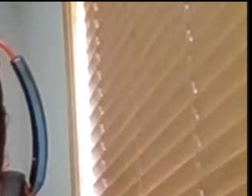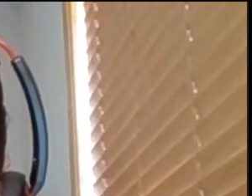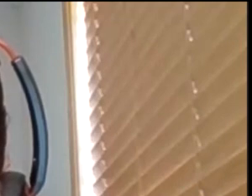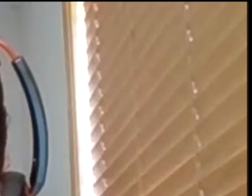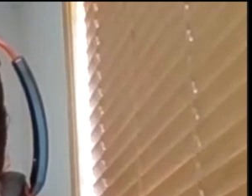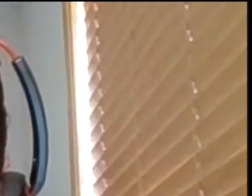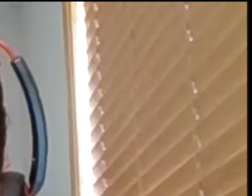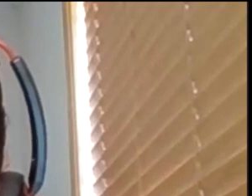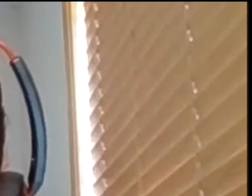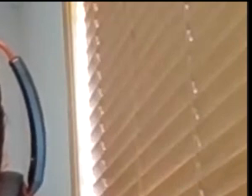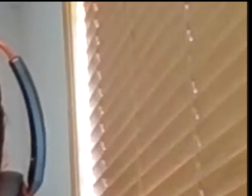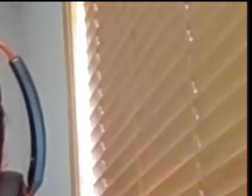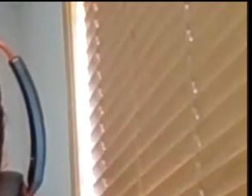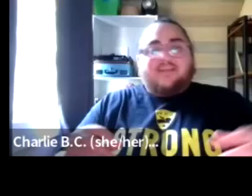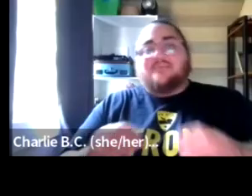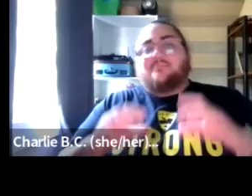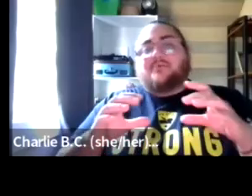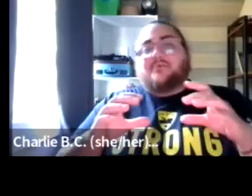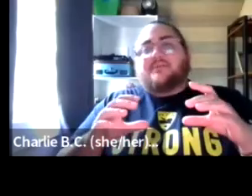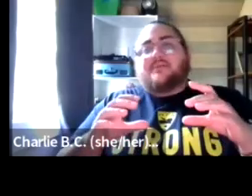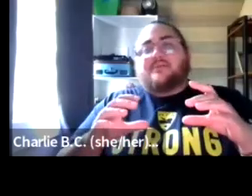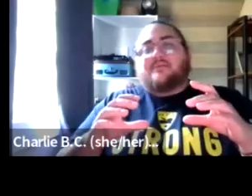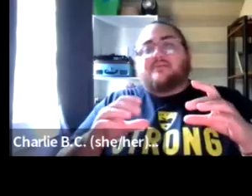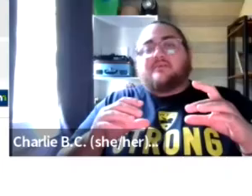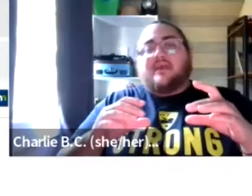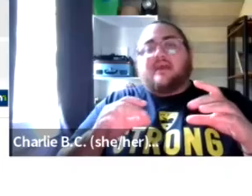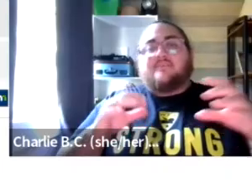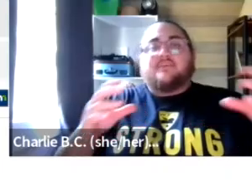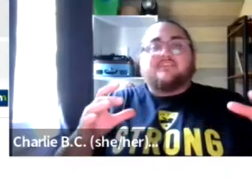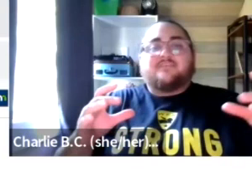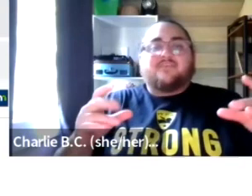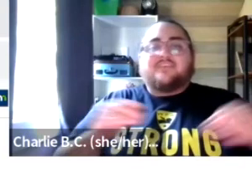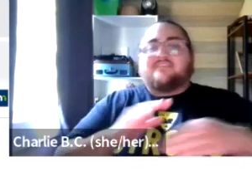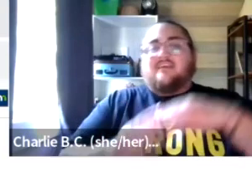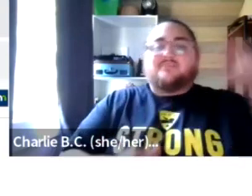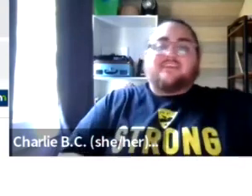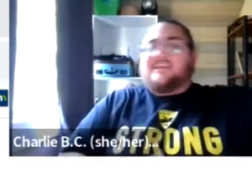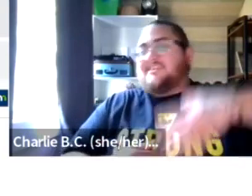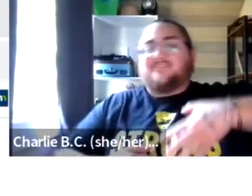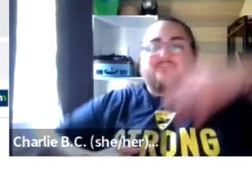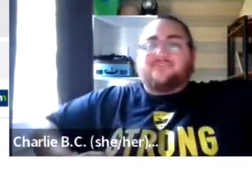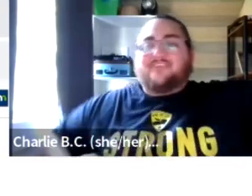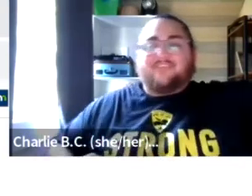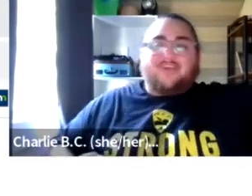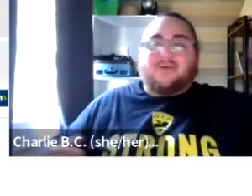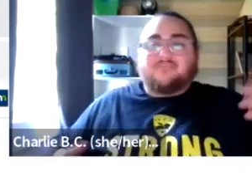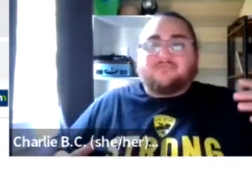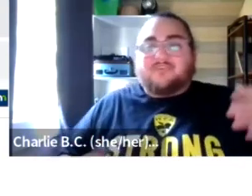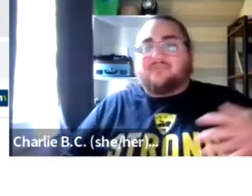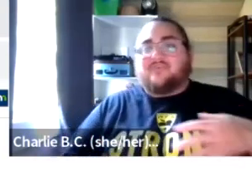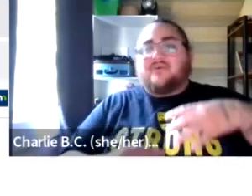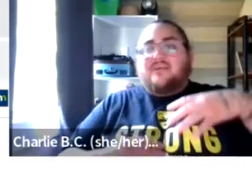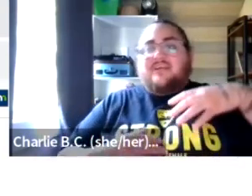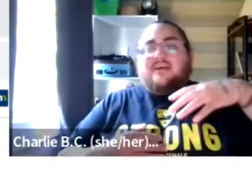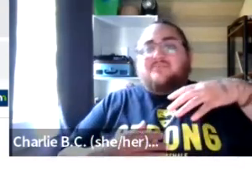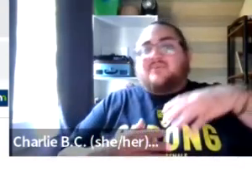we have a disability services legal guide, right? But having a disability does not mean that any of those other things are not possible